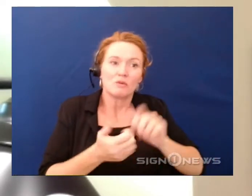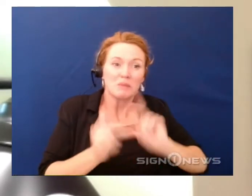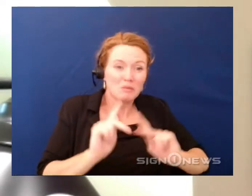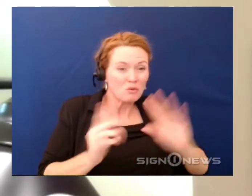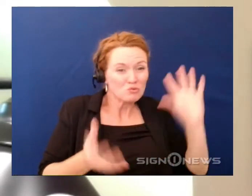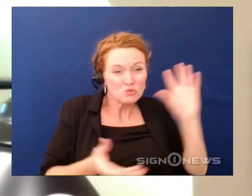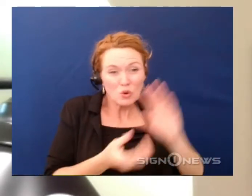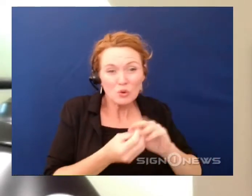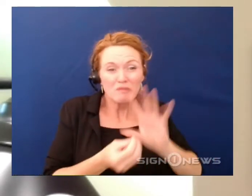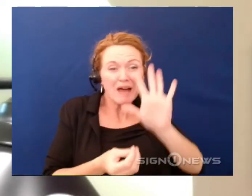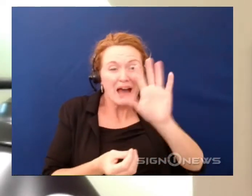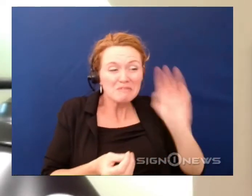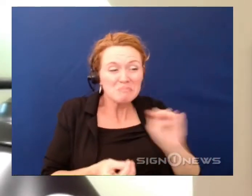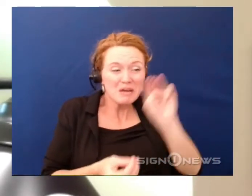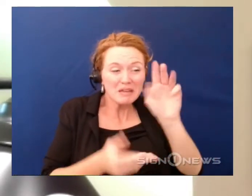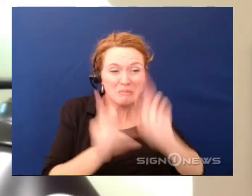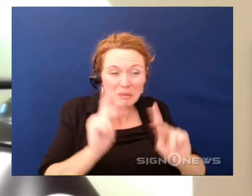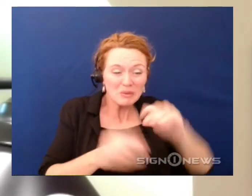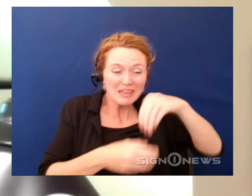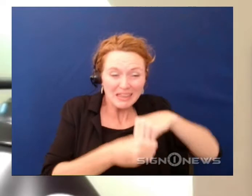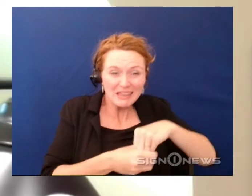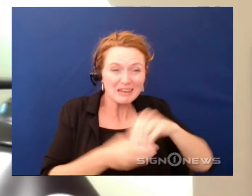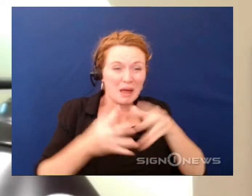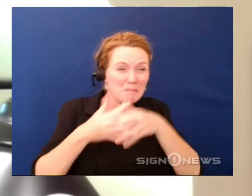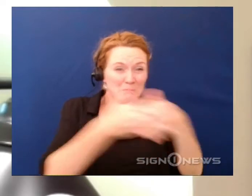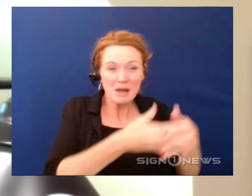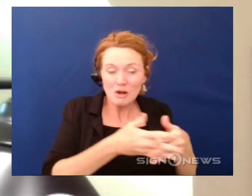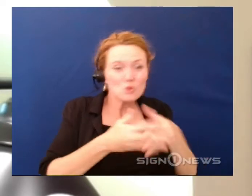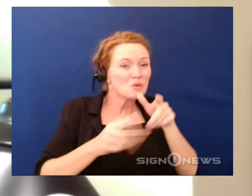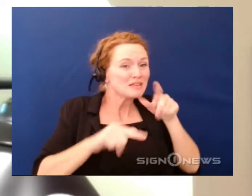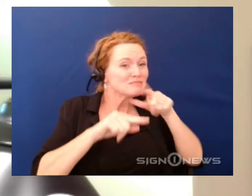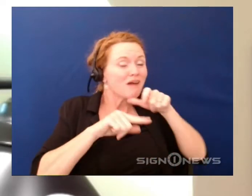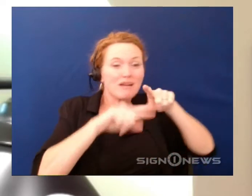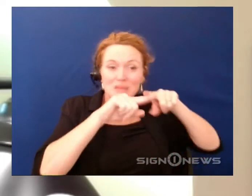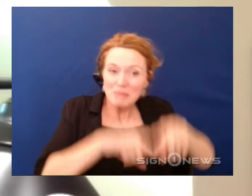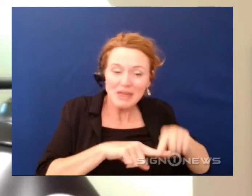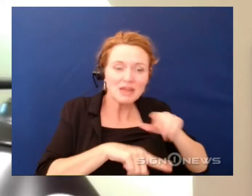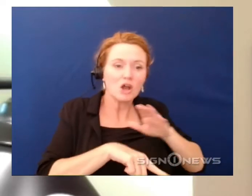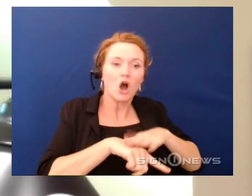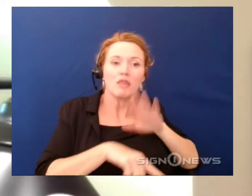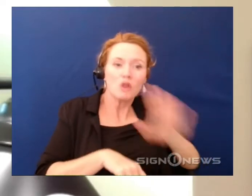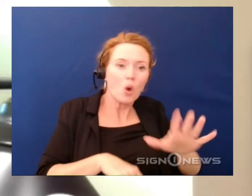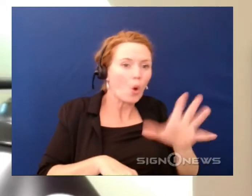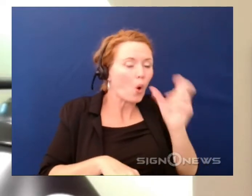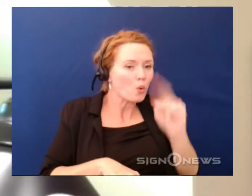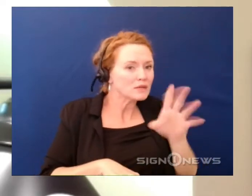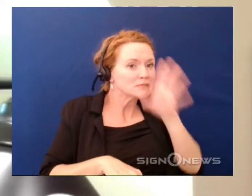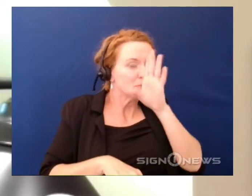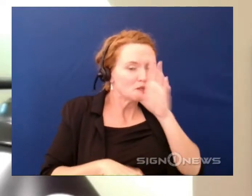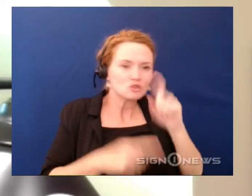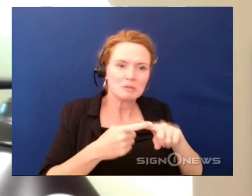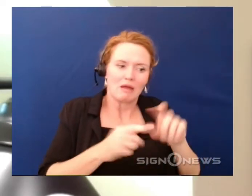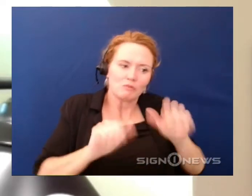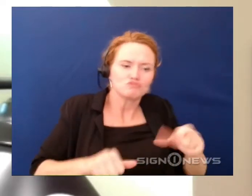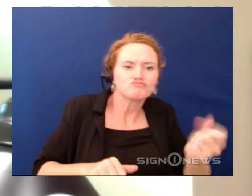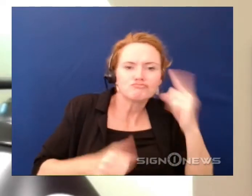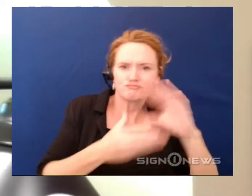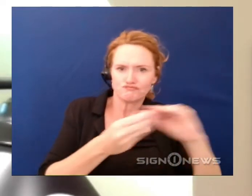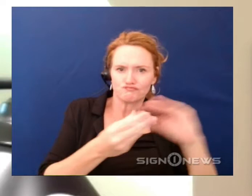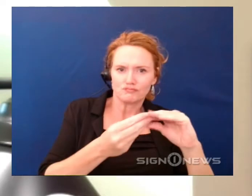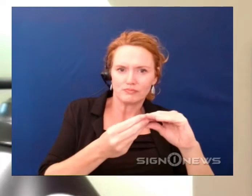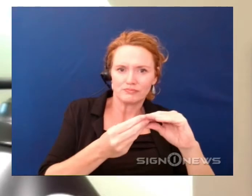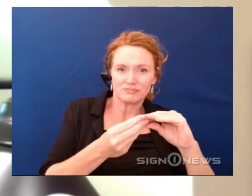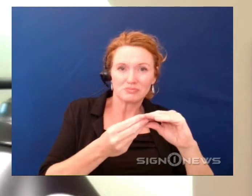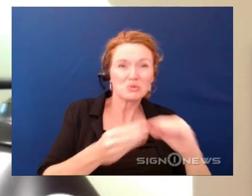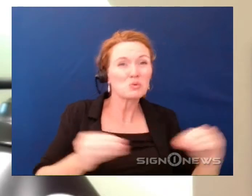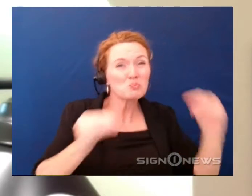million people in the United States who cannot rely on speech to be heard and understood. More so than any other population in the